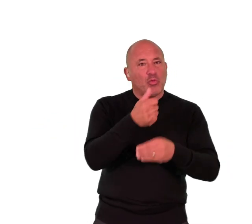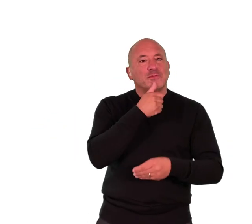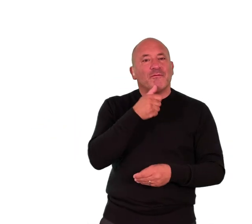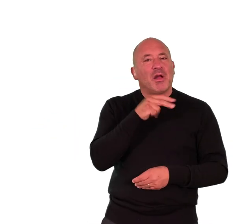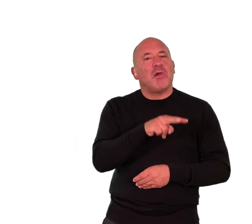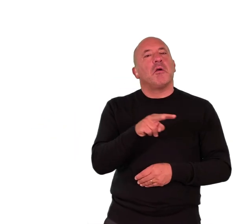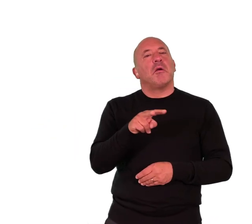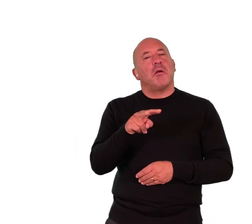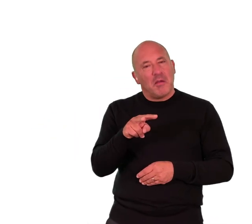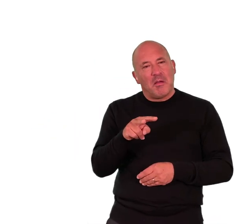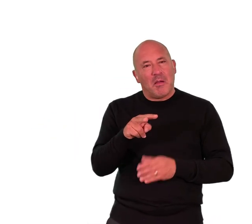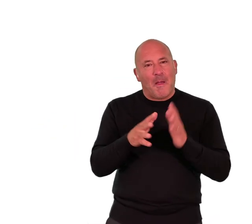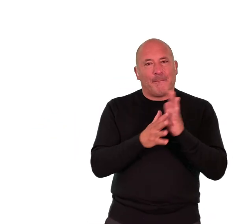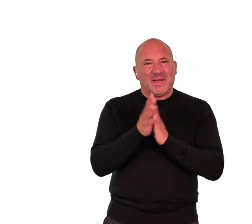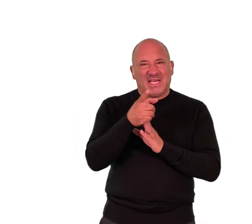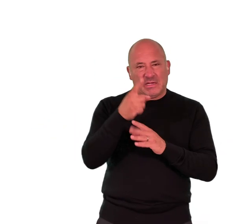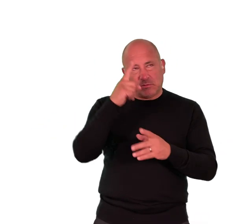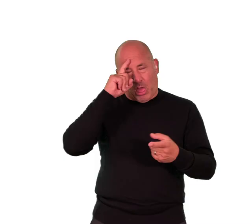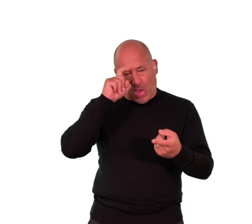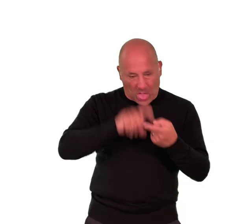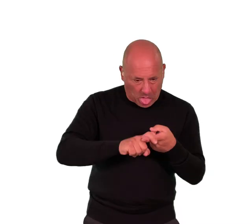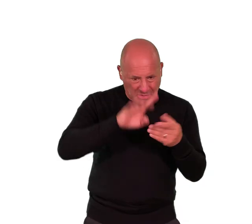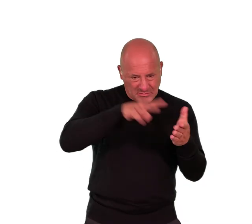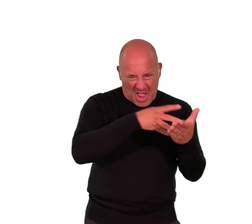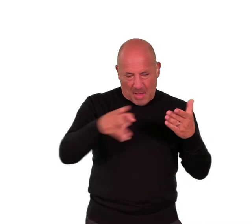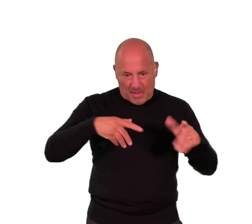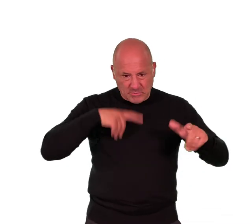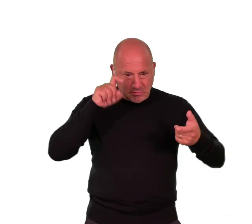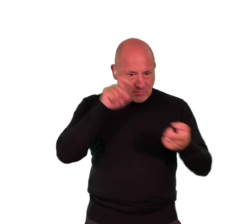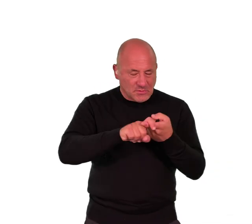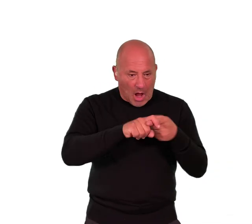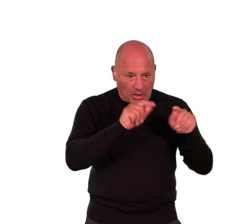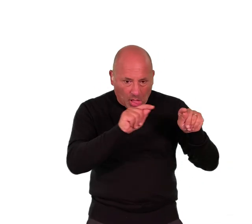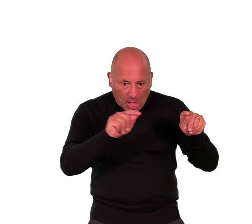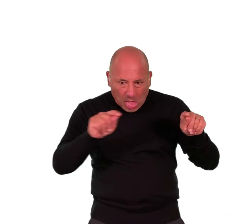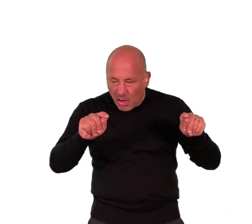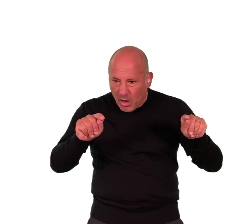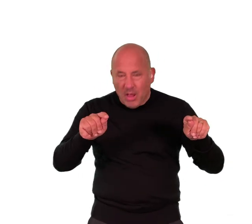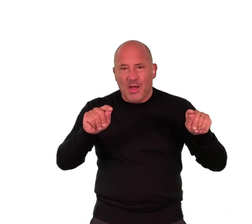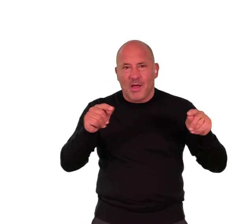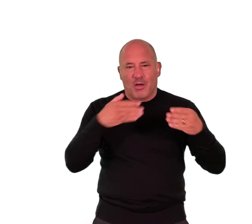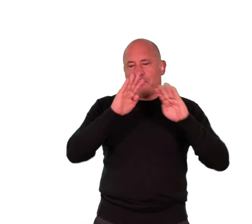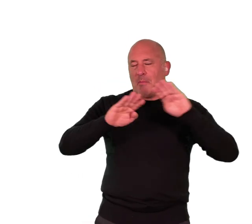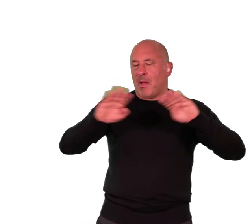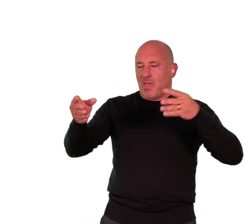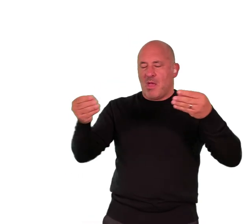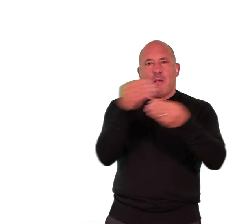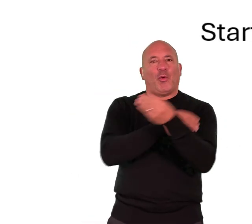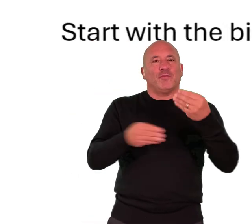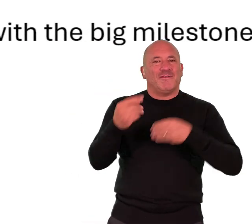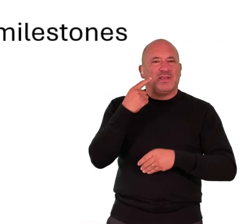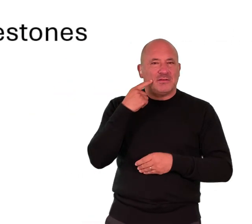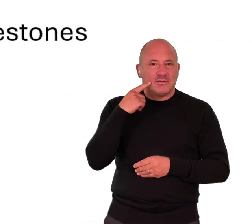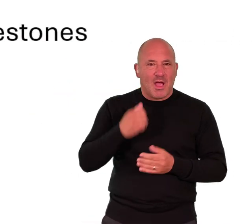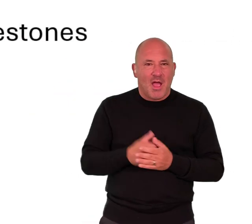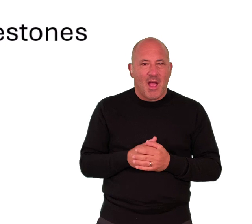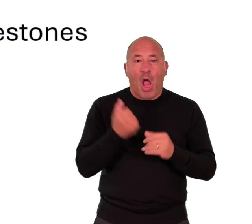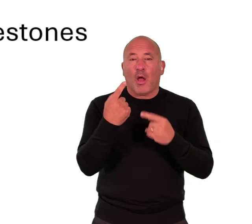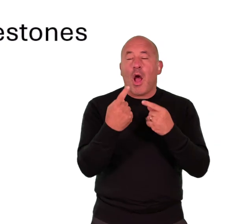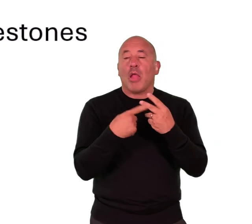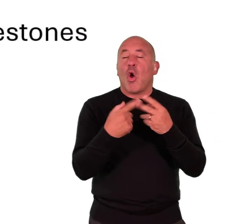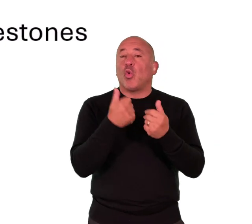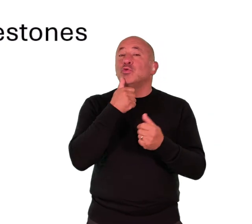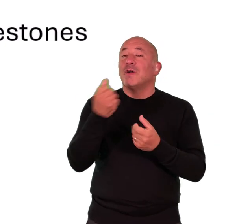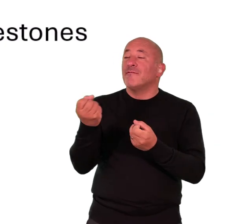start. Another useful tip someone shared with me is to start with the big milestones in